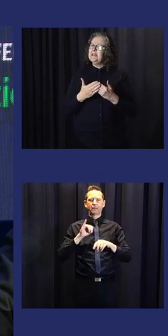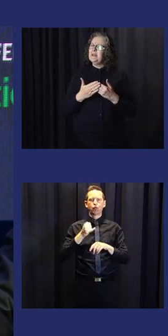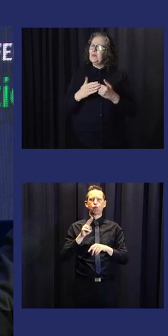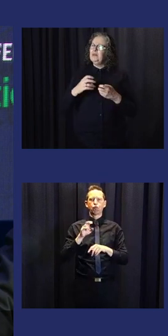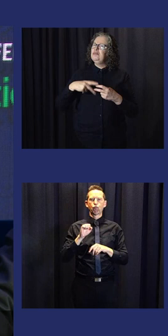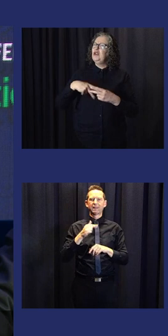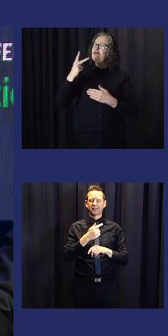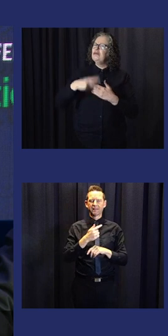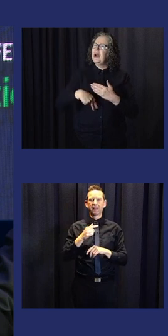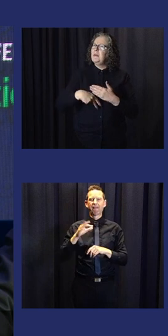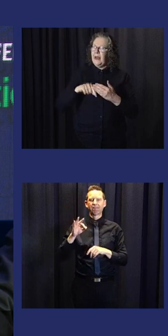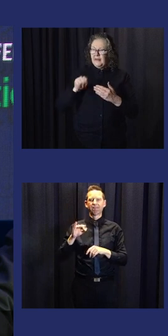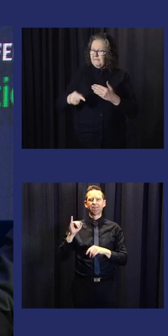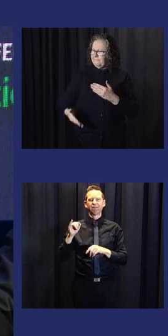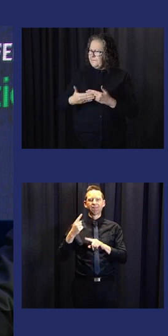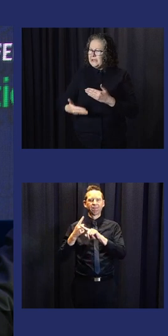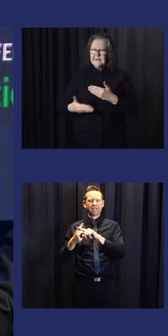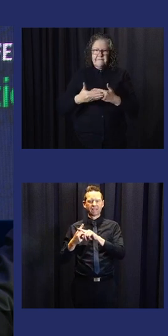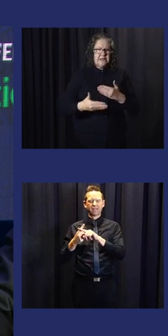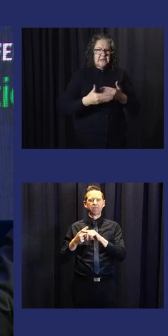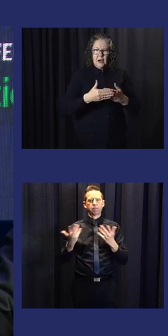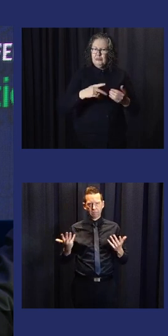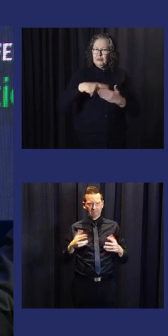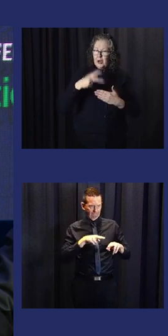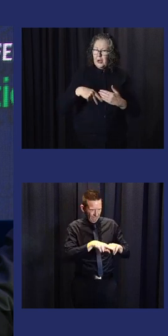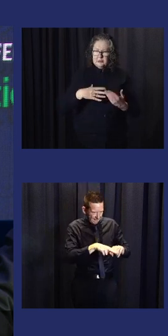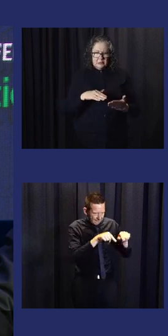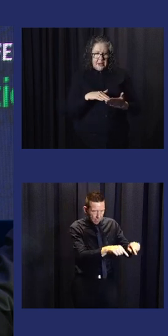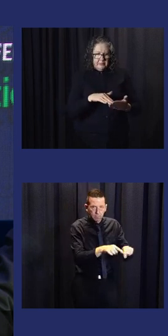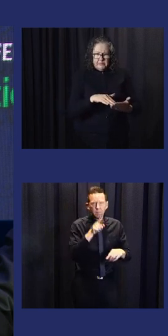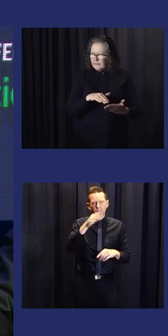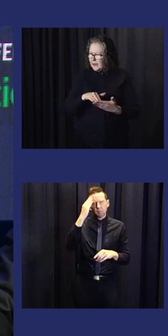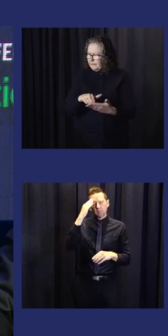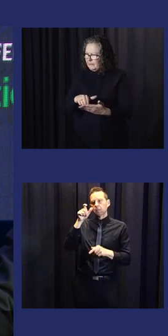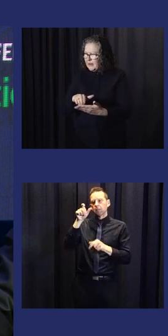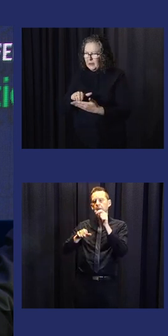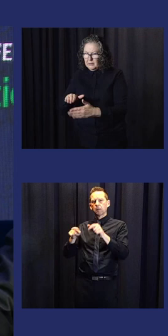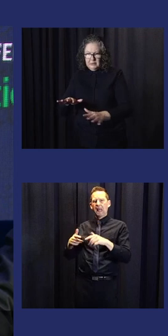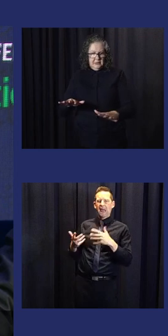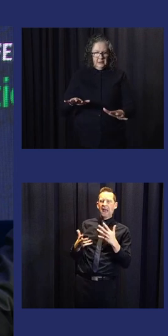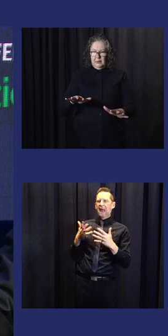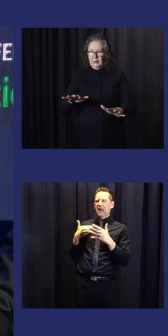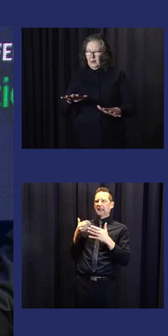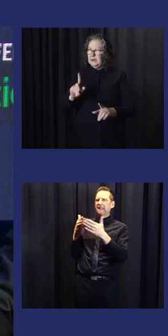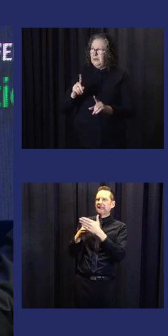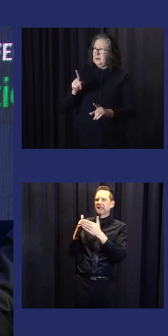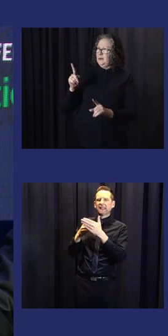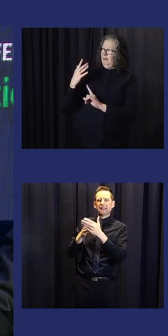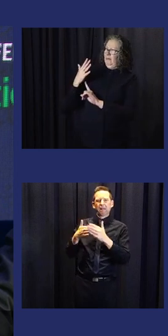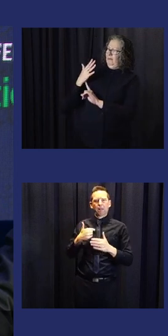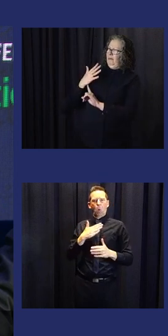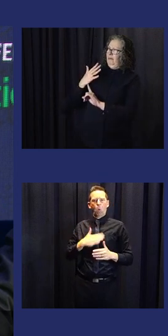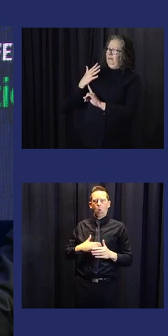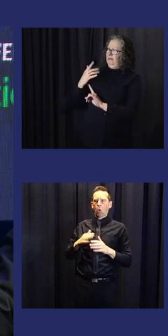Fixes sets of work is to help people to navigate what can often be a very unfriendly, patriarchal kind